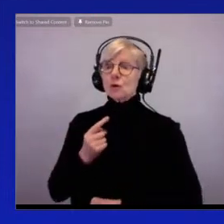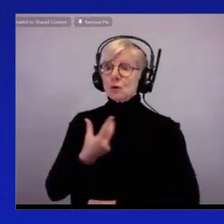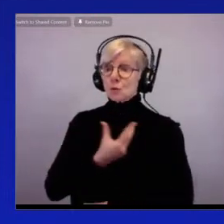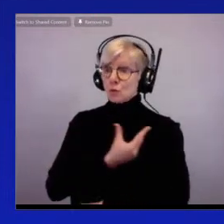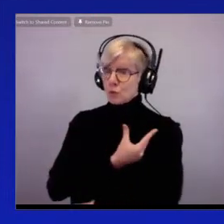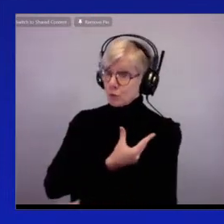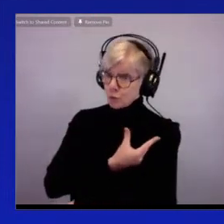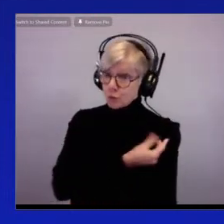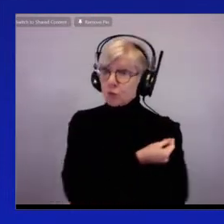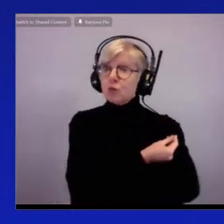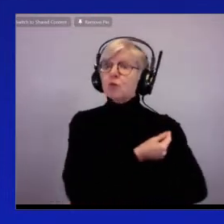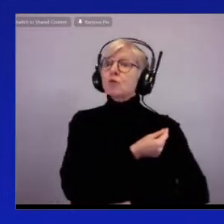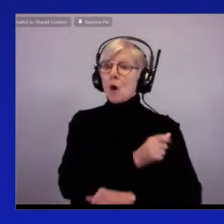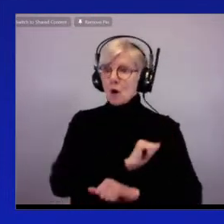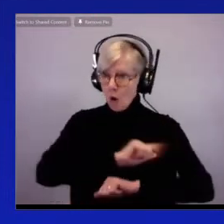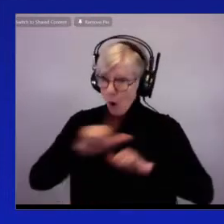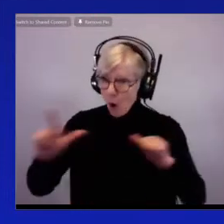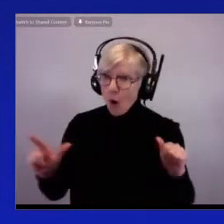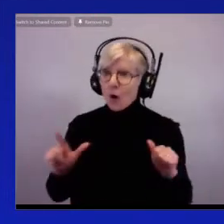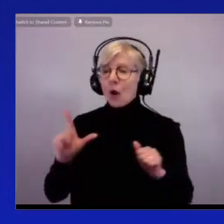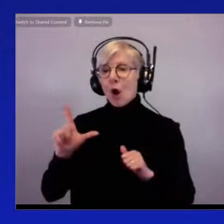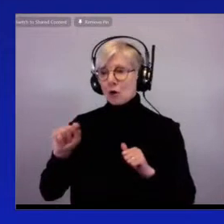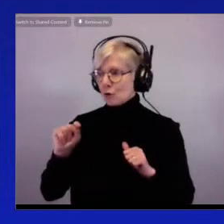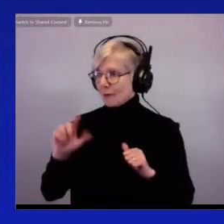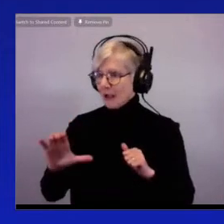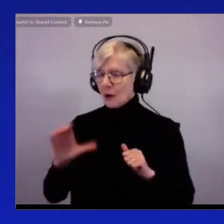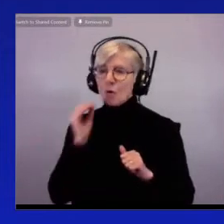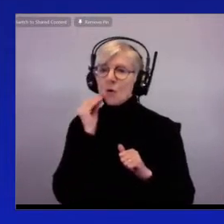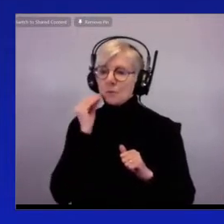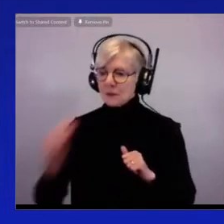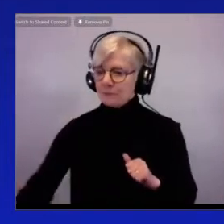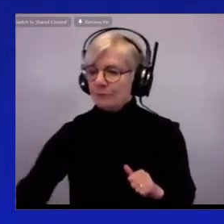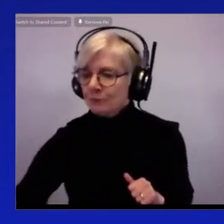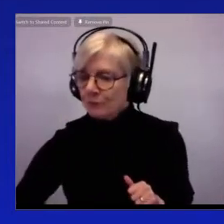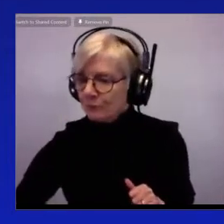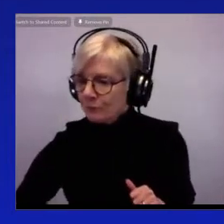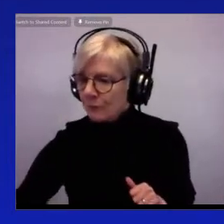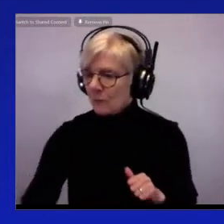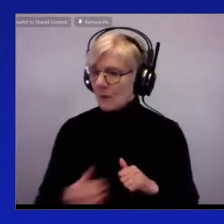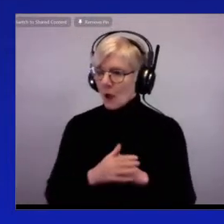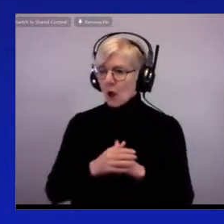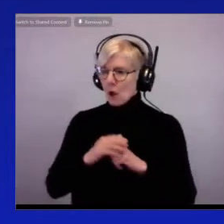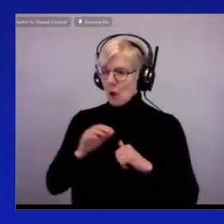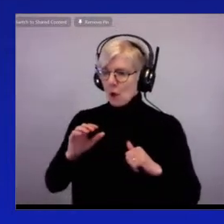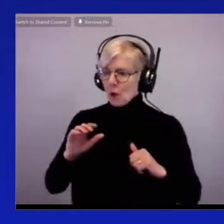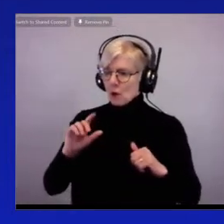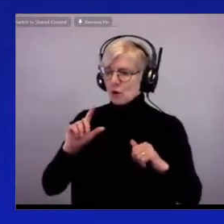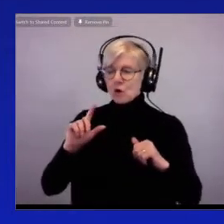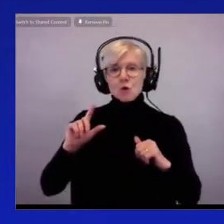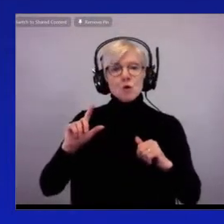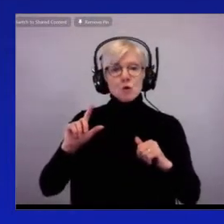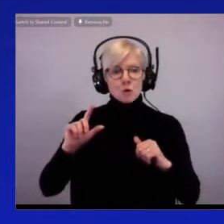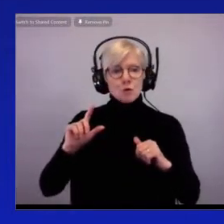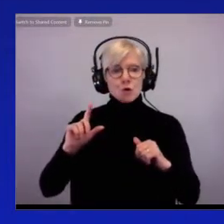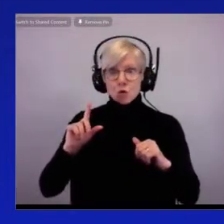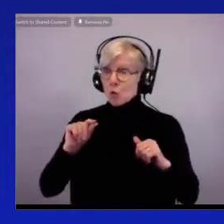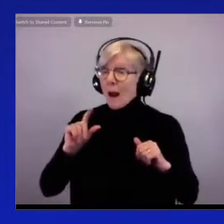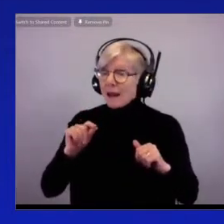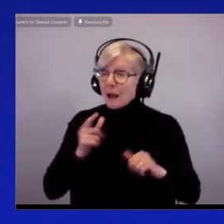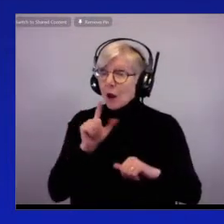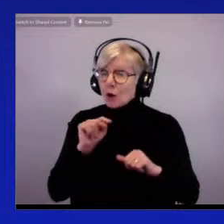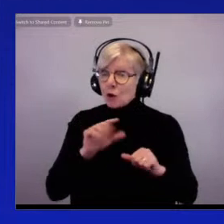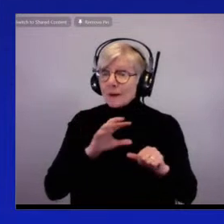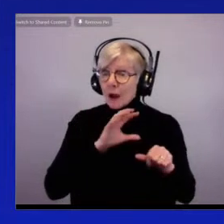in all long-term care homes of Ottawa, of which 20 were vaccinated by the city's mobile vaccination